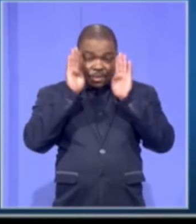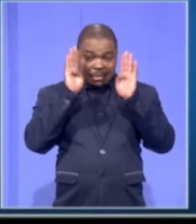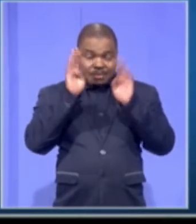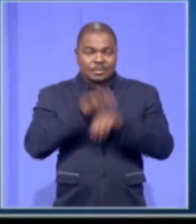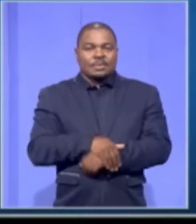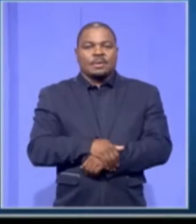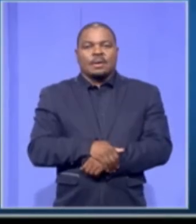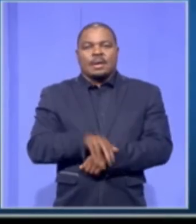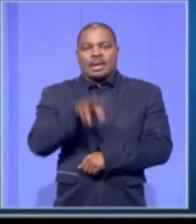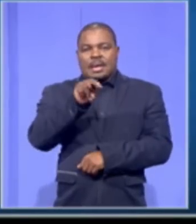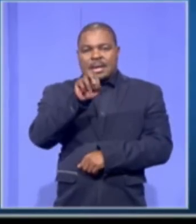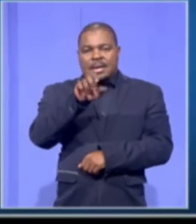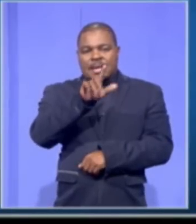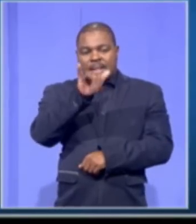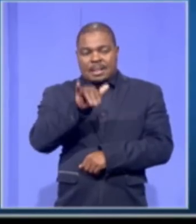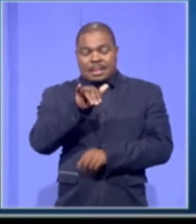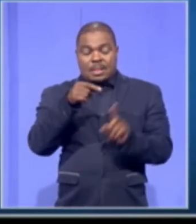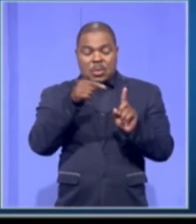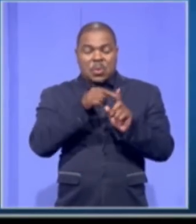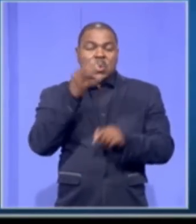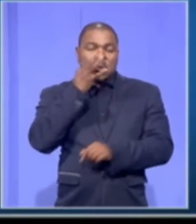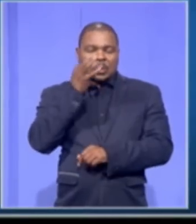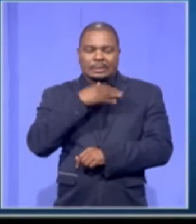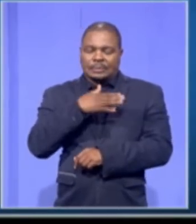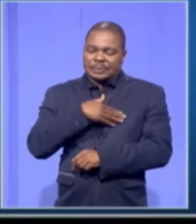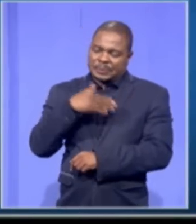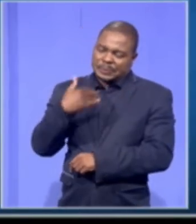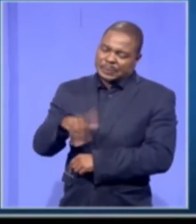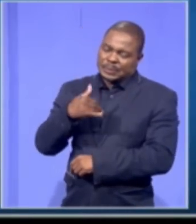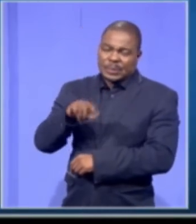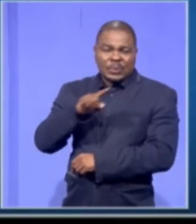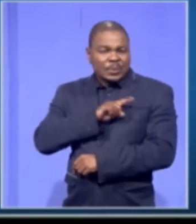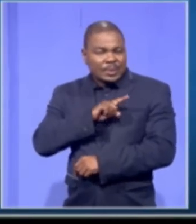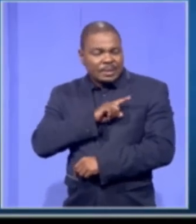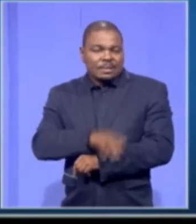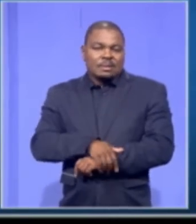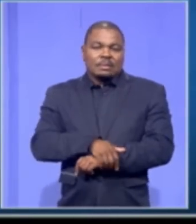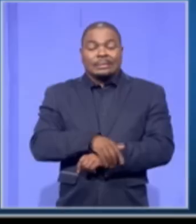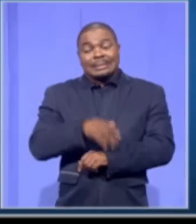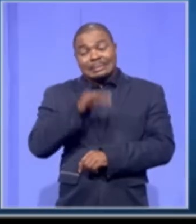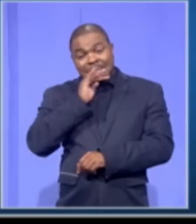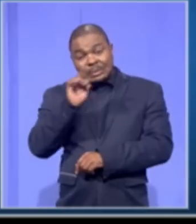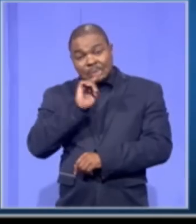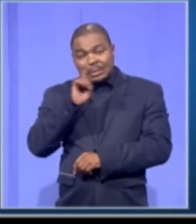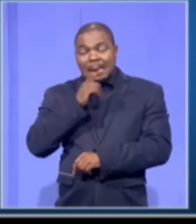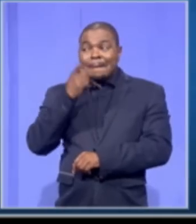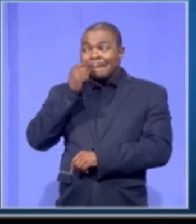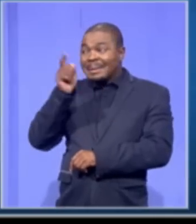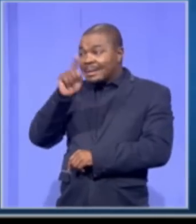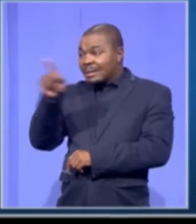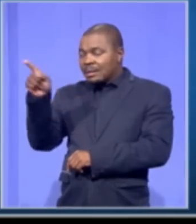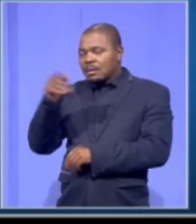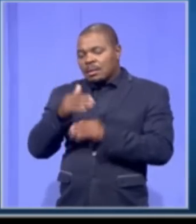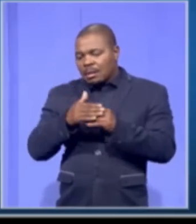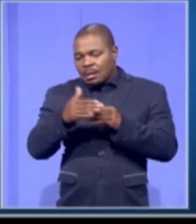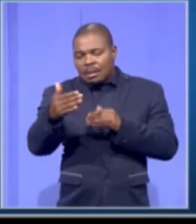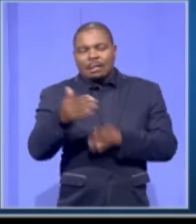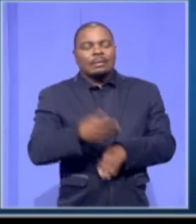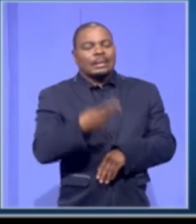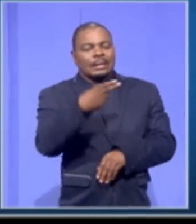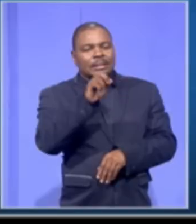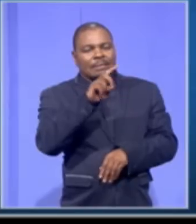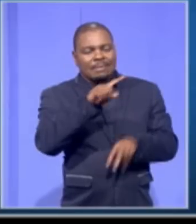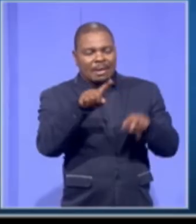Facebook Nelisiwe o re go tloga go kweša bohloko kudu ka gore seo se tlo dira gore banna ba tšwele pele go gaša bolwetši